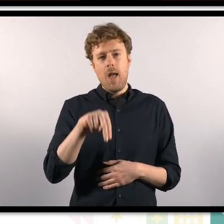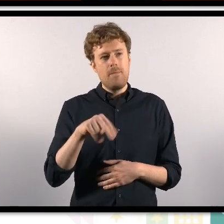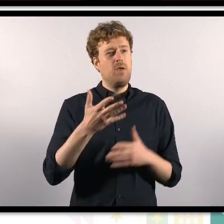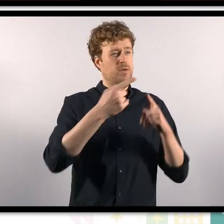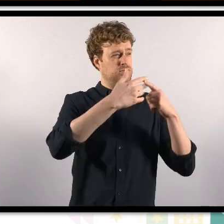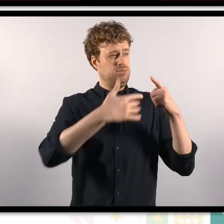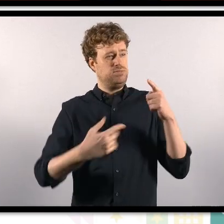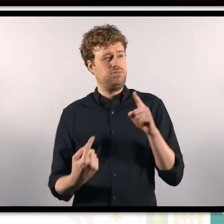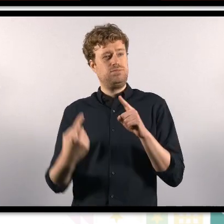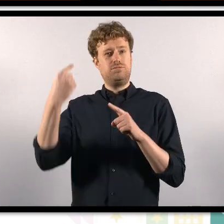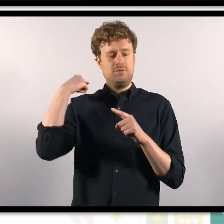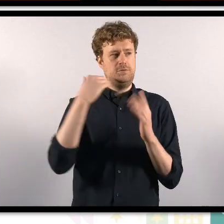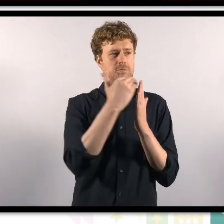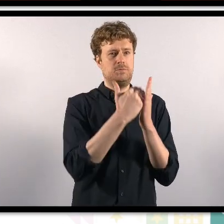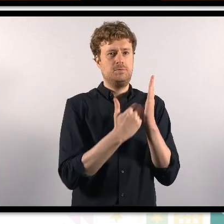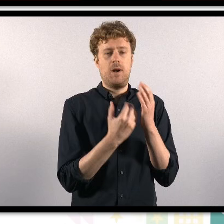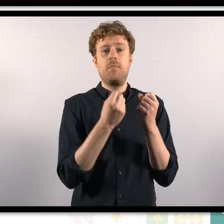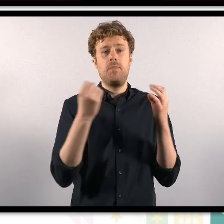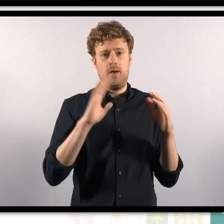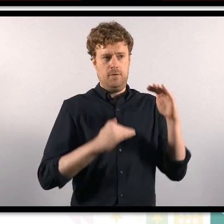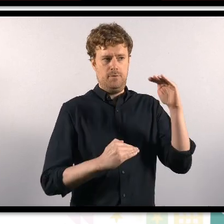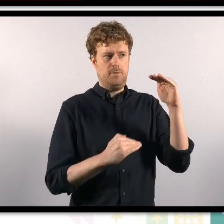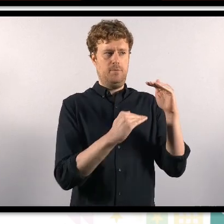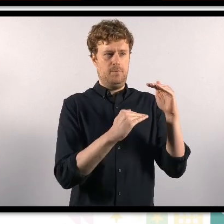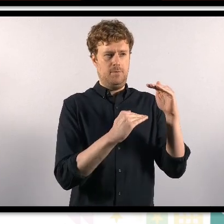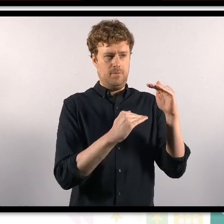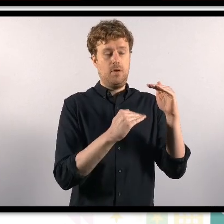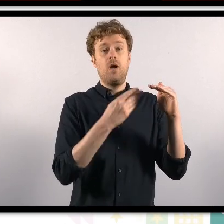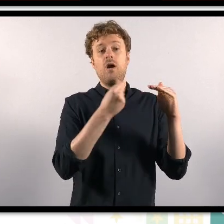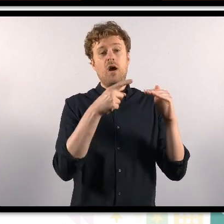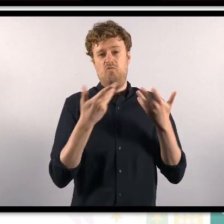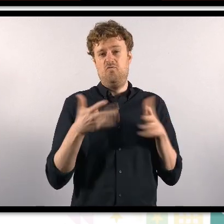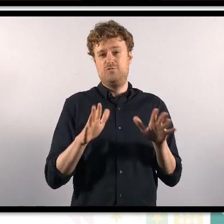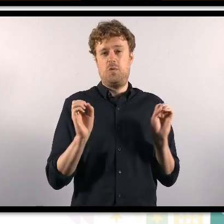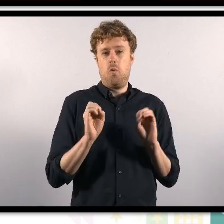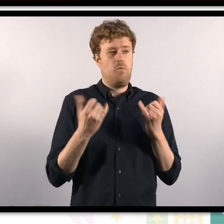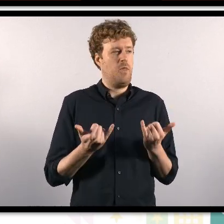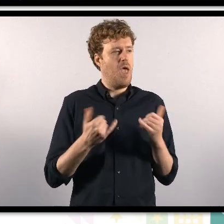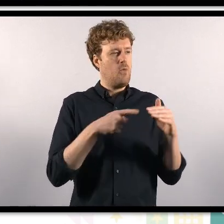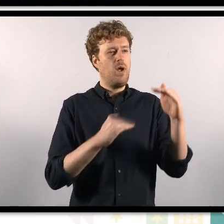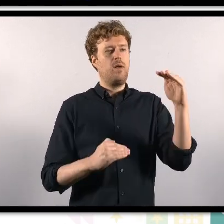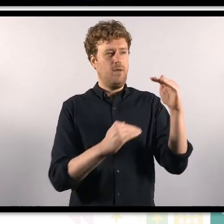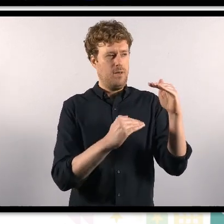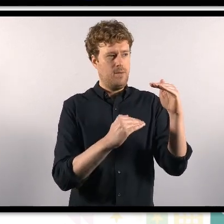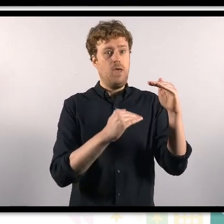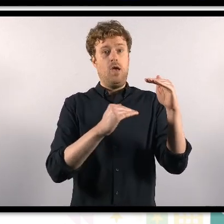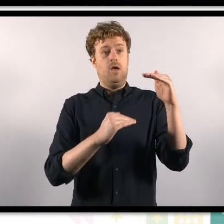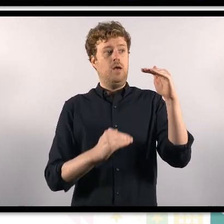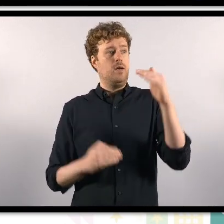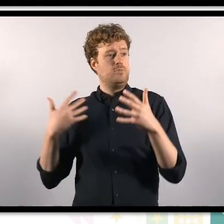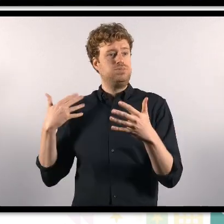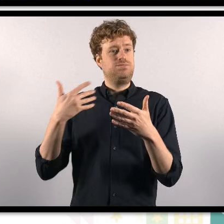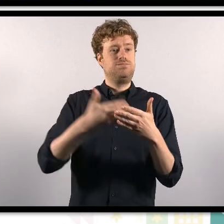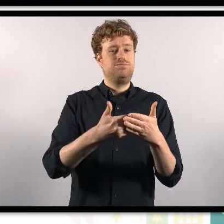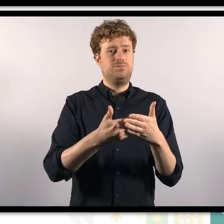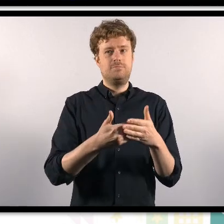the key lesson here is there was a small group of organizations and folks that came together with a vision to make infrastructure and cloud